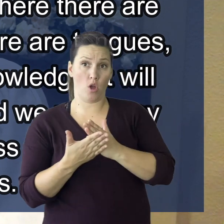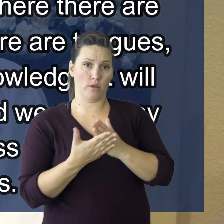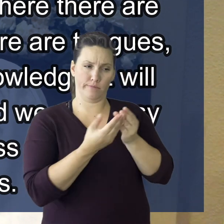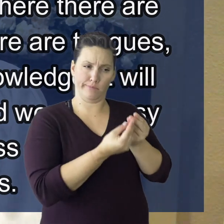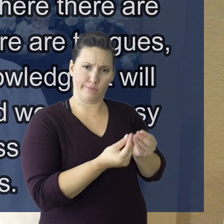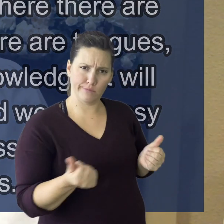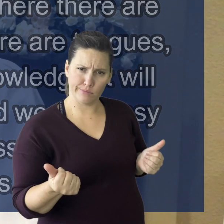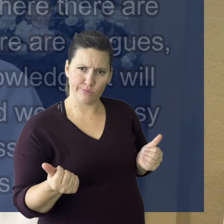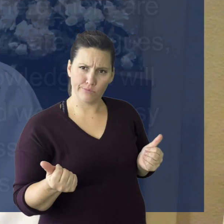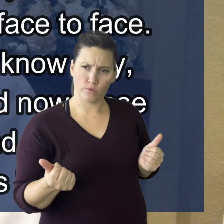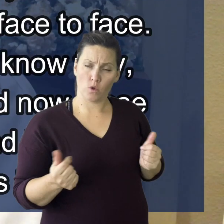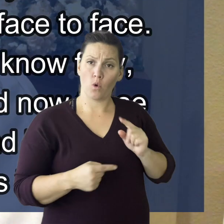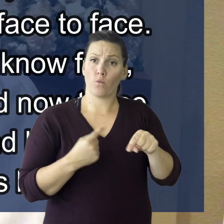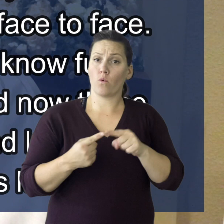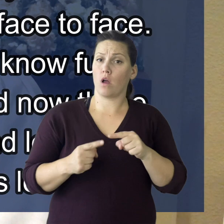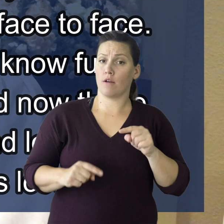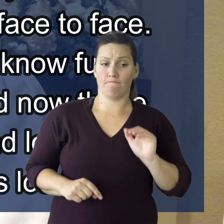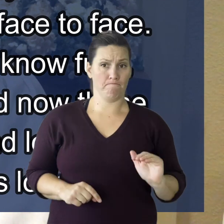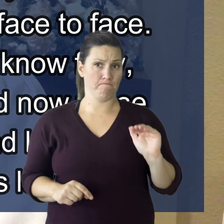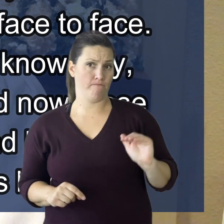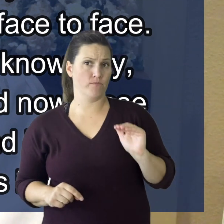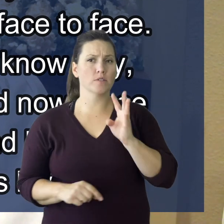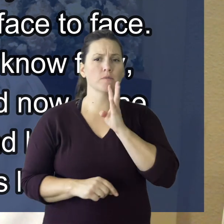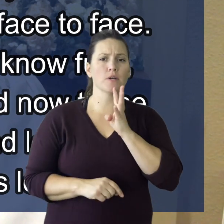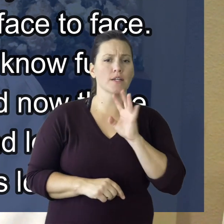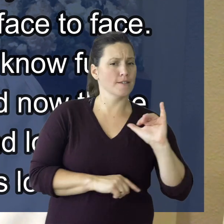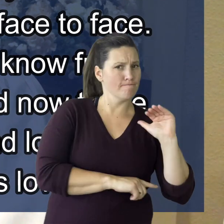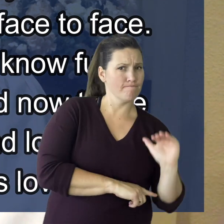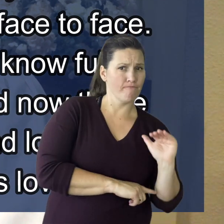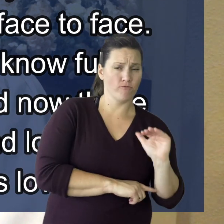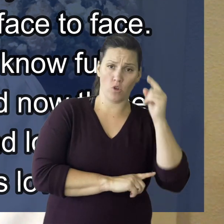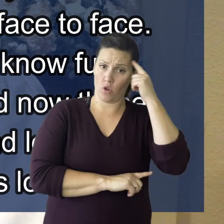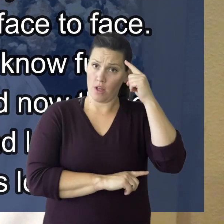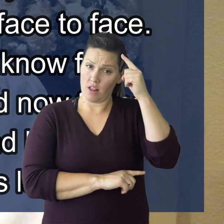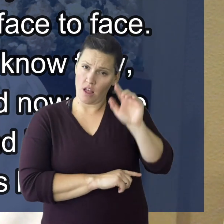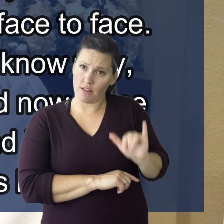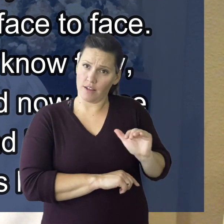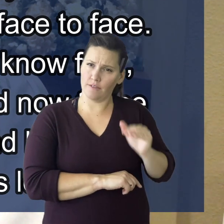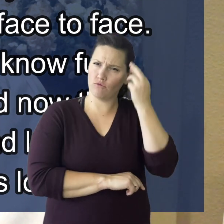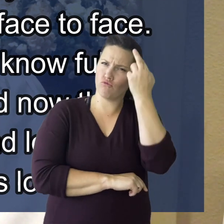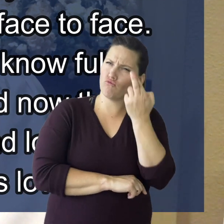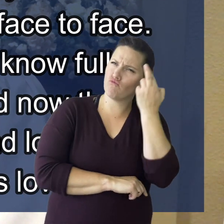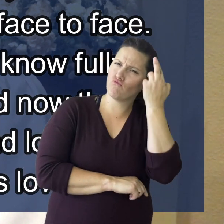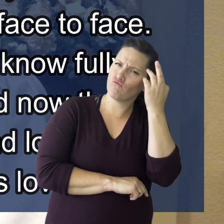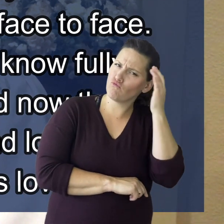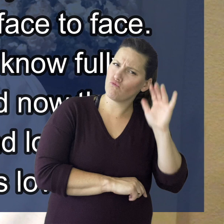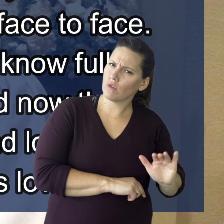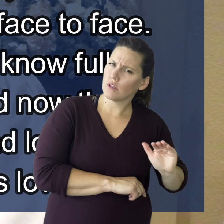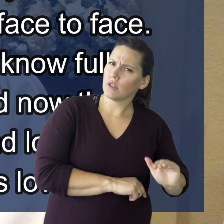part disappears. When I was a child, I talked like a child, I thought like a child, I reasoned like a